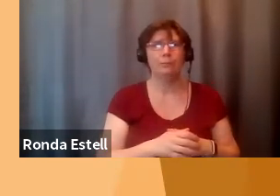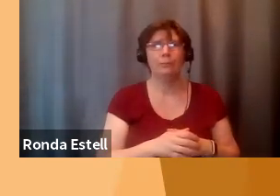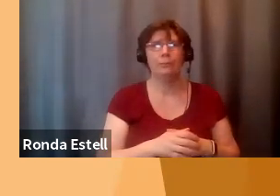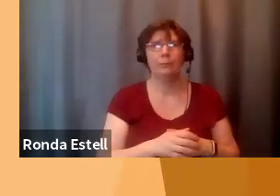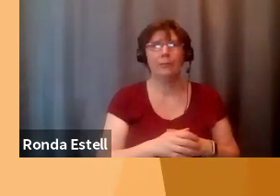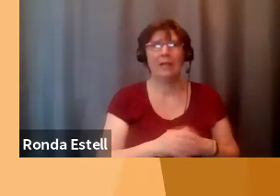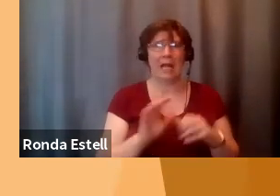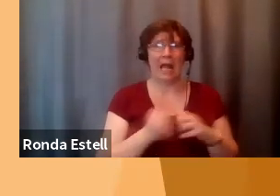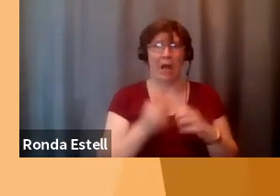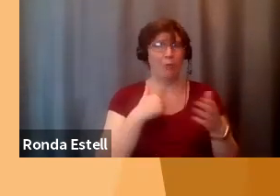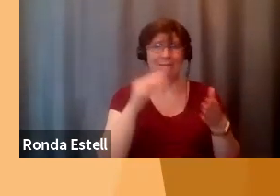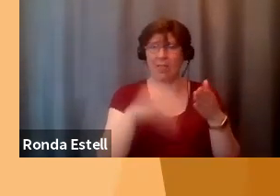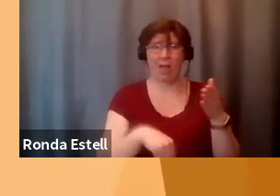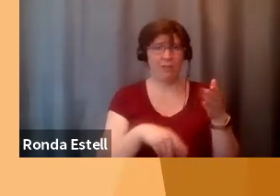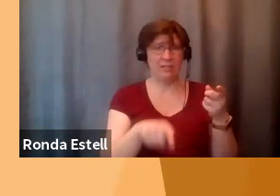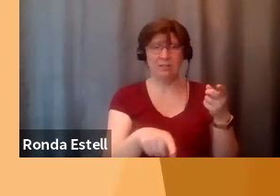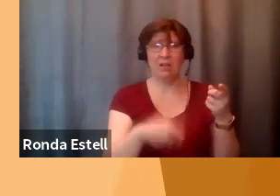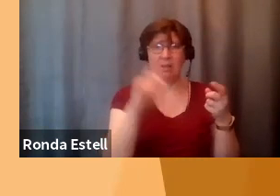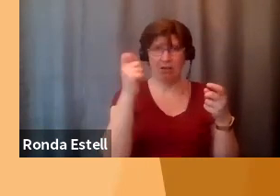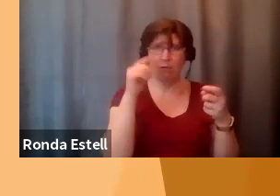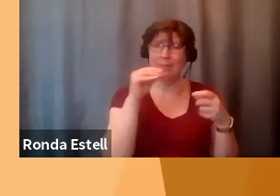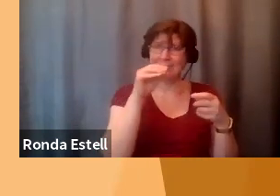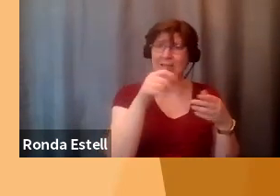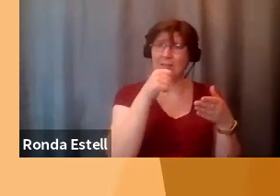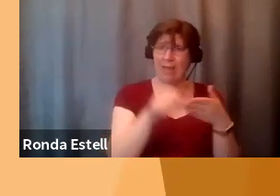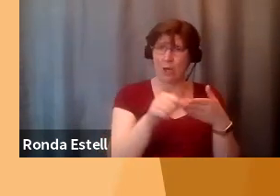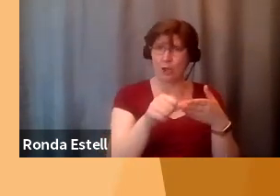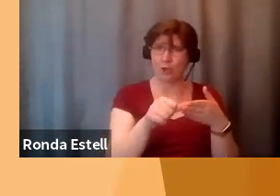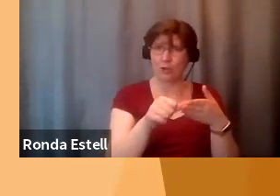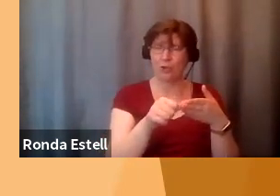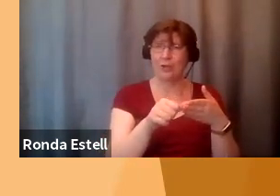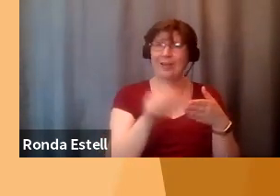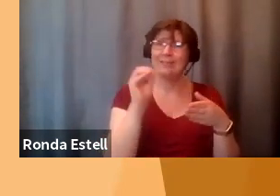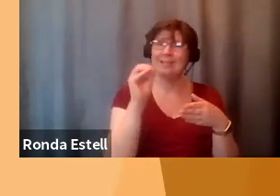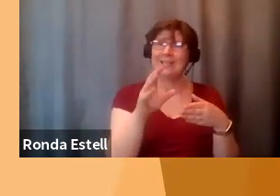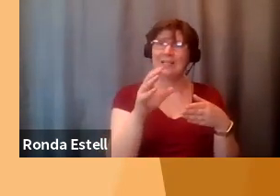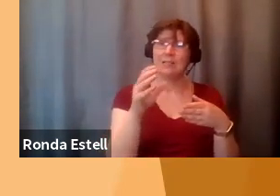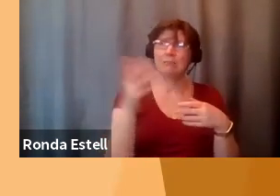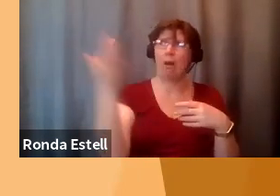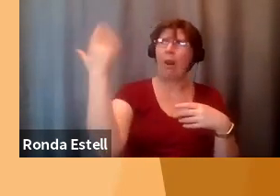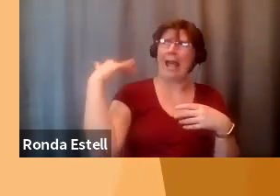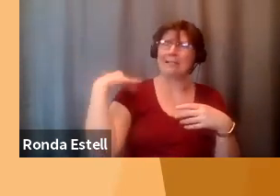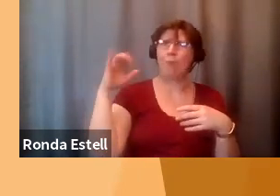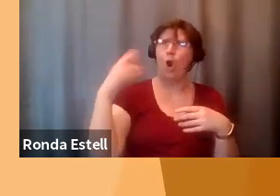So how do I fill out the census? The government sends you a letter in the mail, and they sent it back in March, and that has instructions. You can